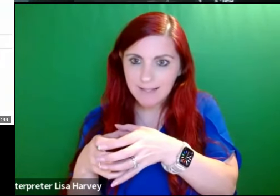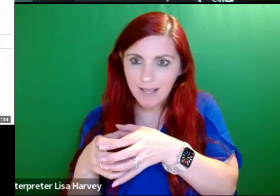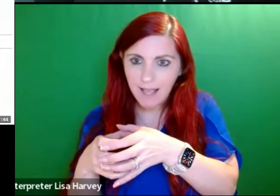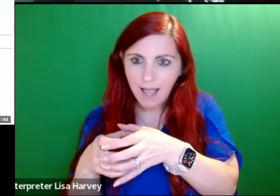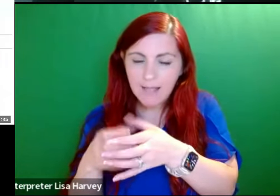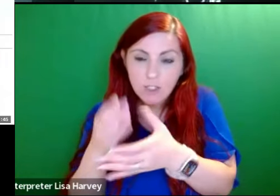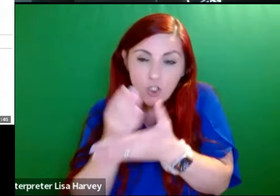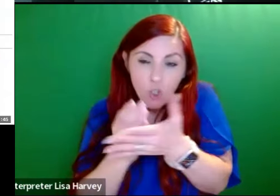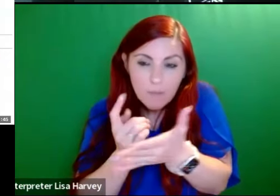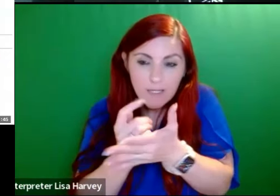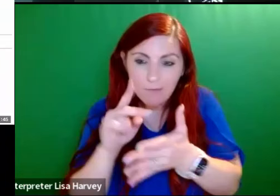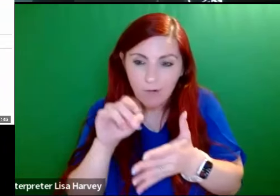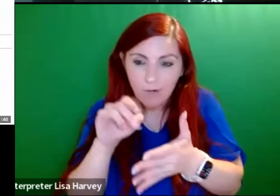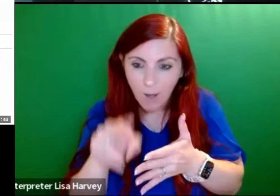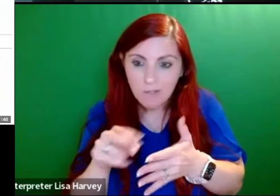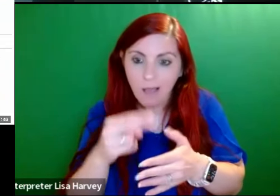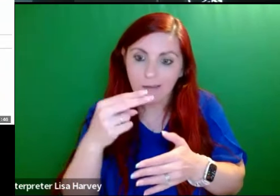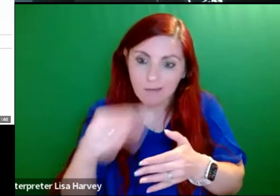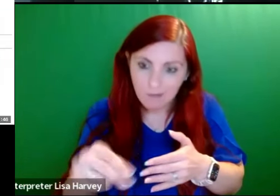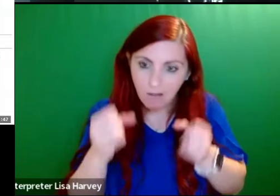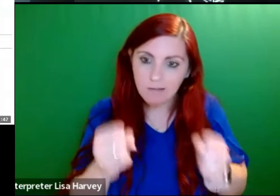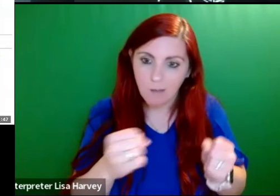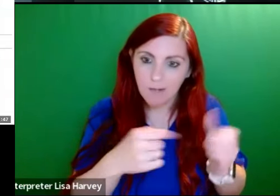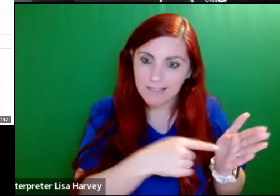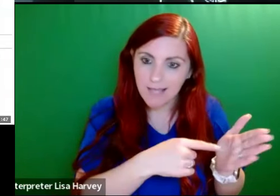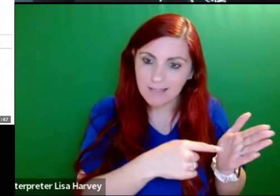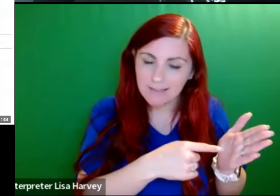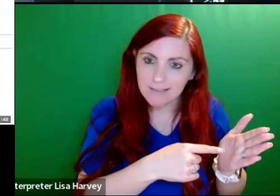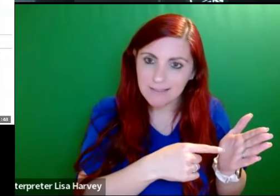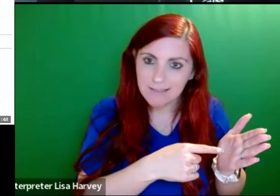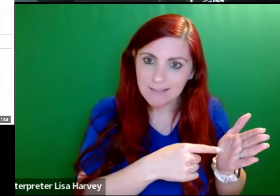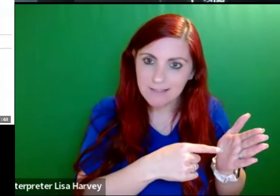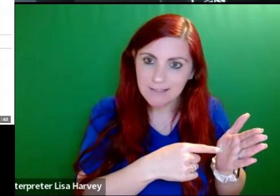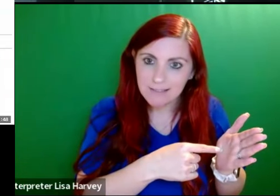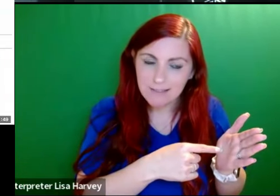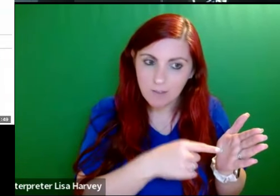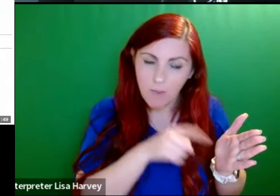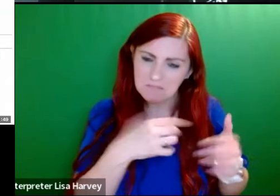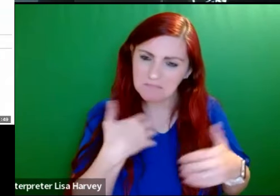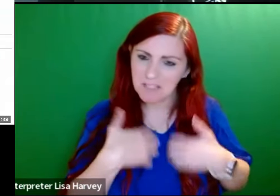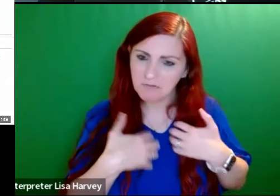on the non-dominant hand, which again is interesting.